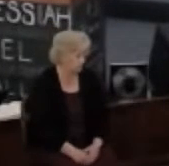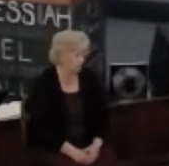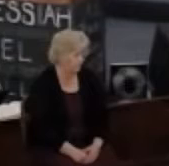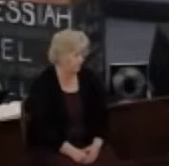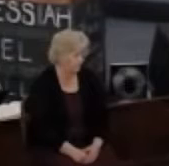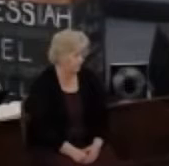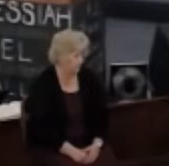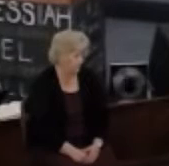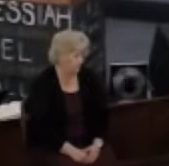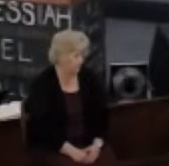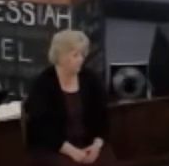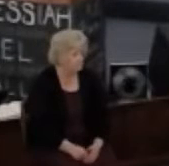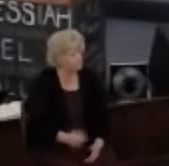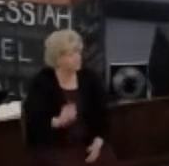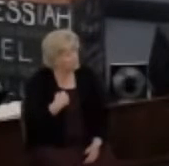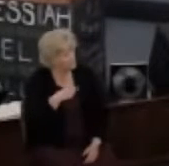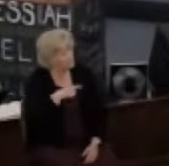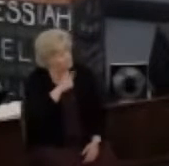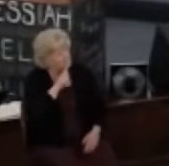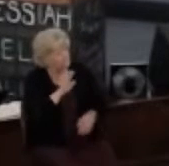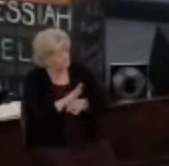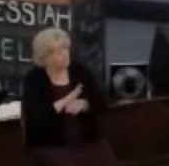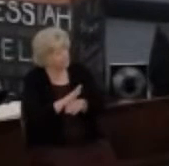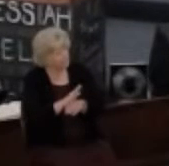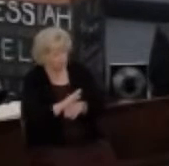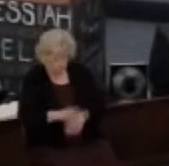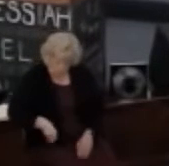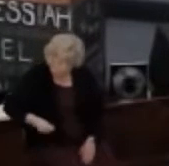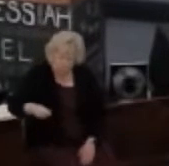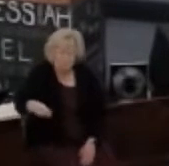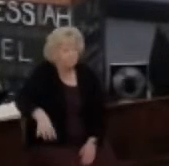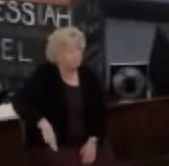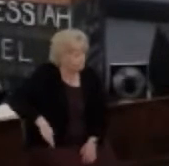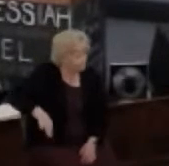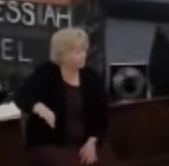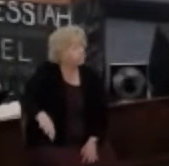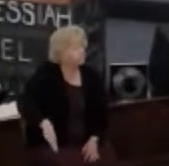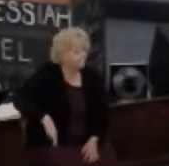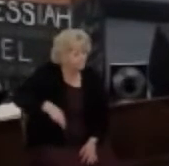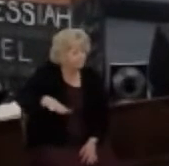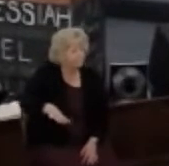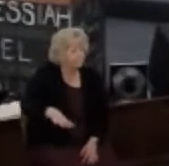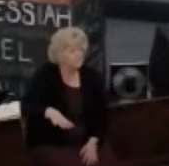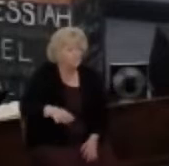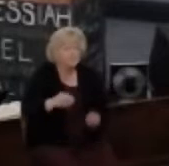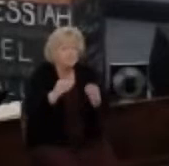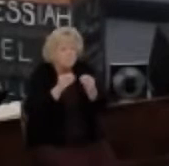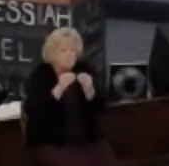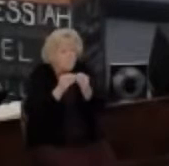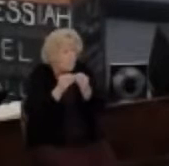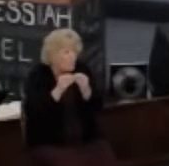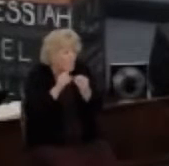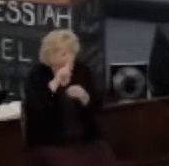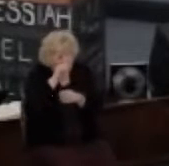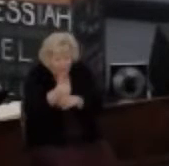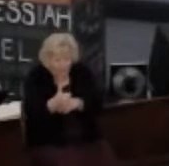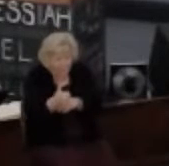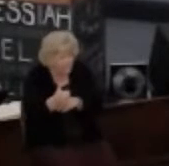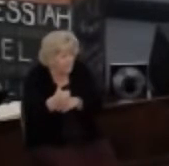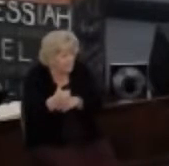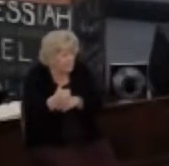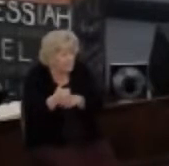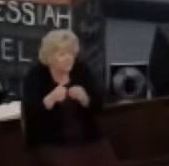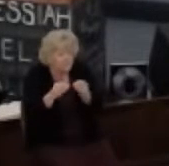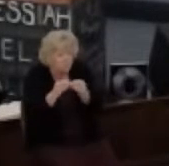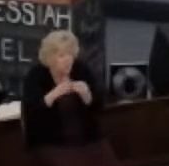Well, we need to be committed to giving to the church. But it's more than just tithes and offerings.